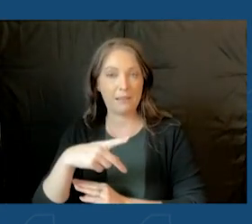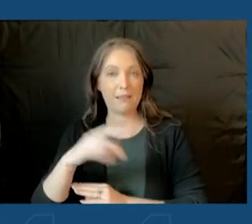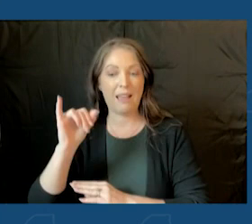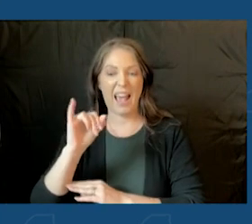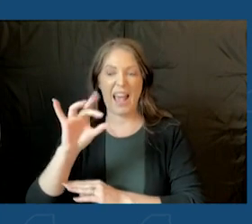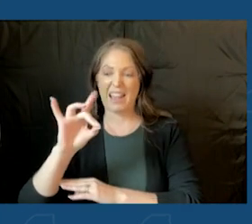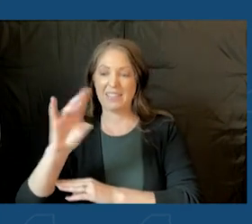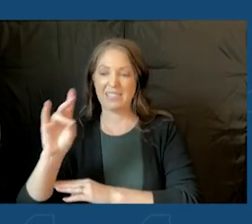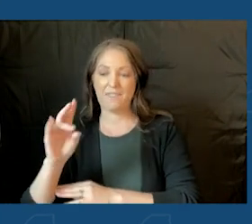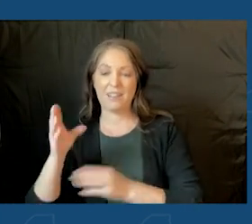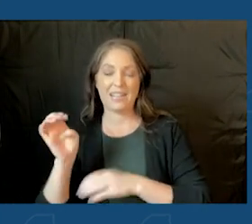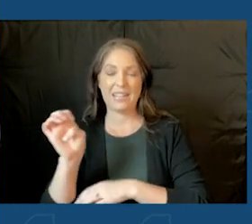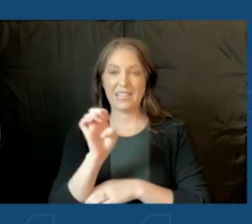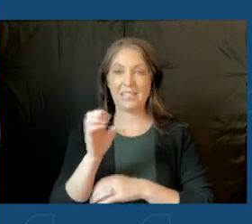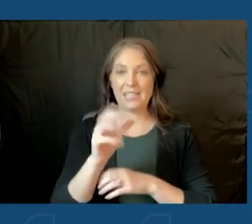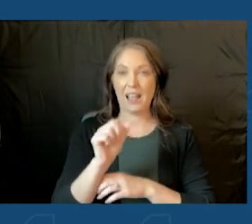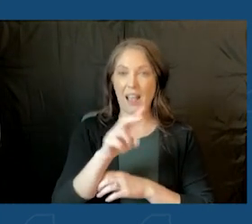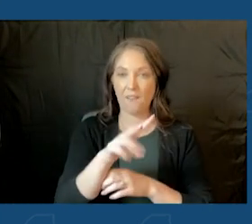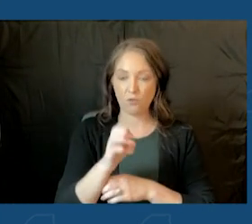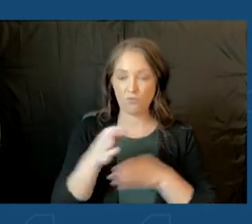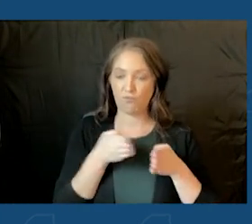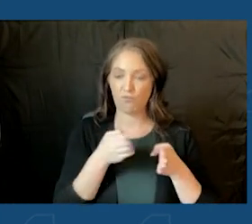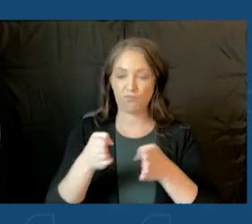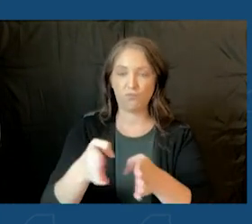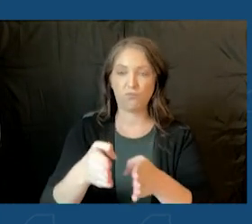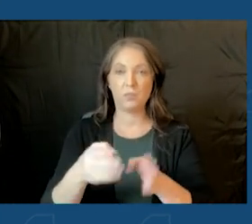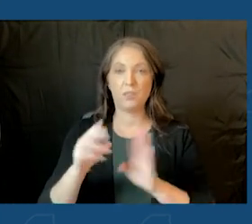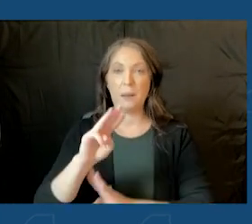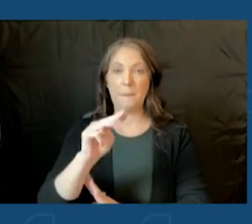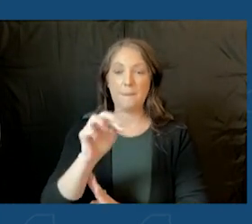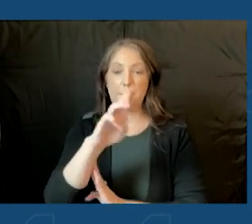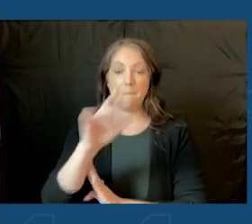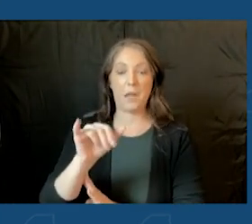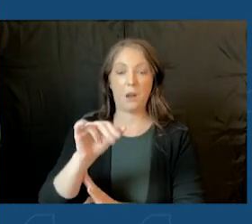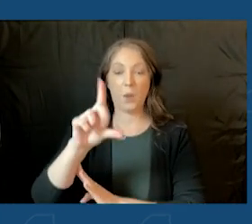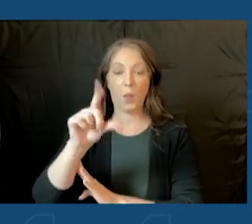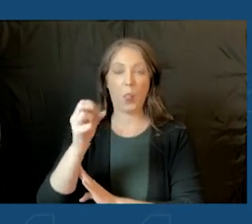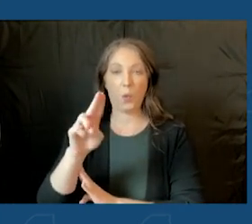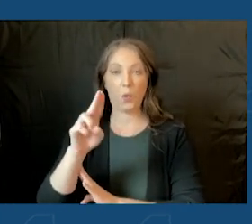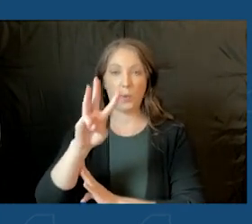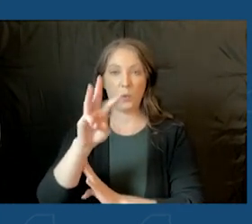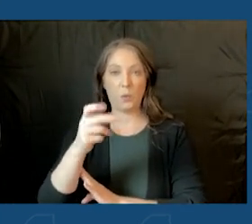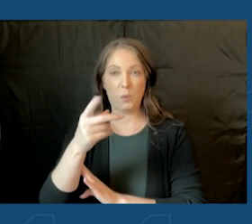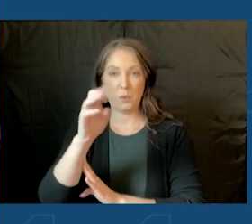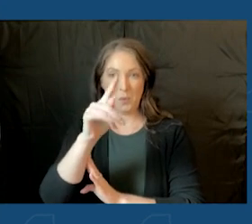in the city of Saratoga Springs as Marylou Whitney Way.